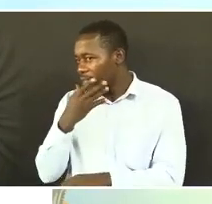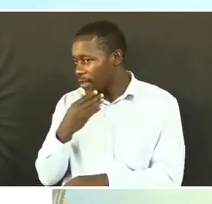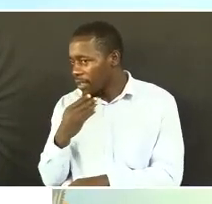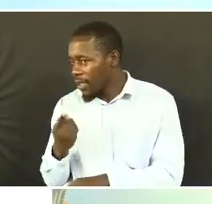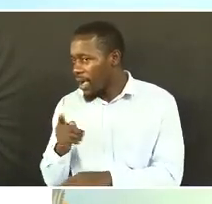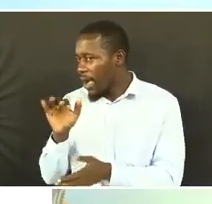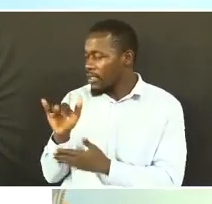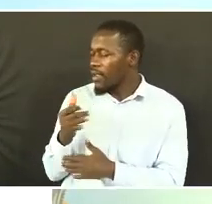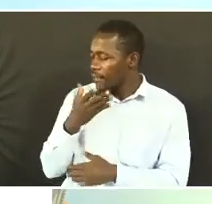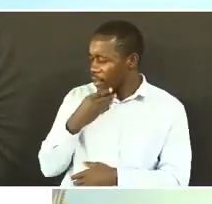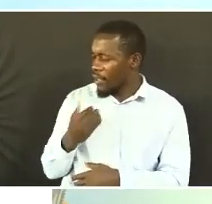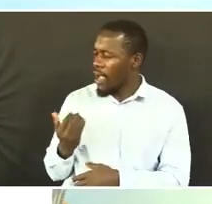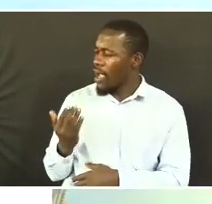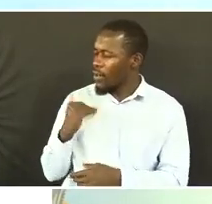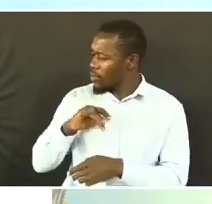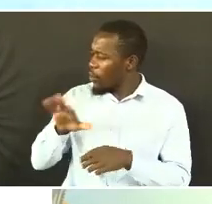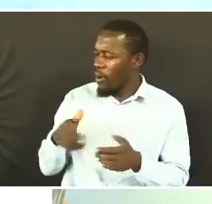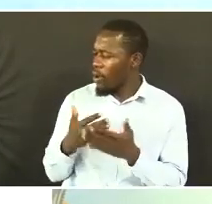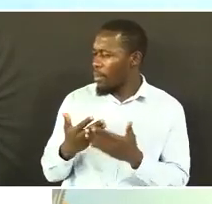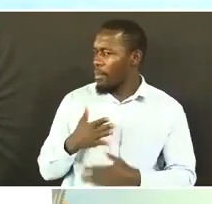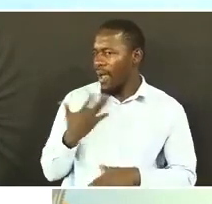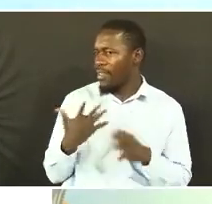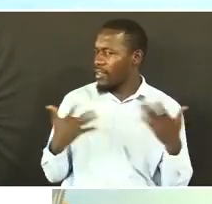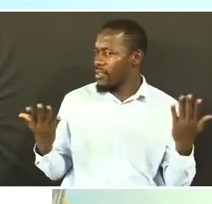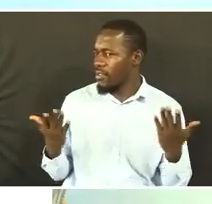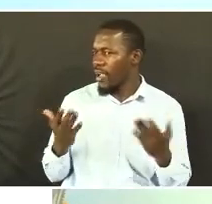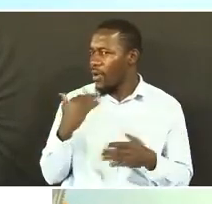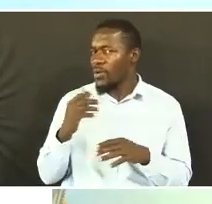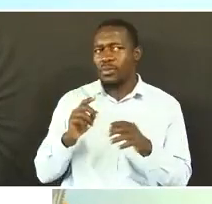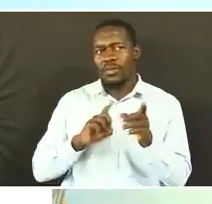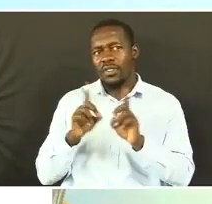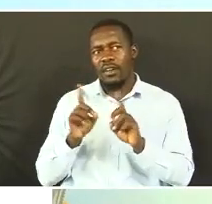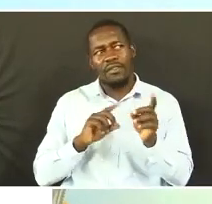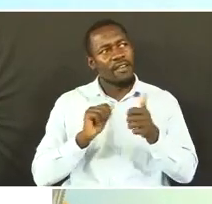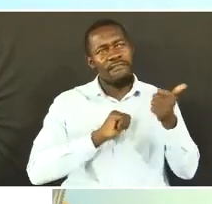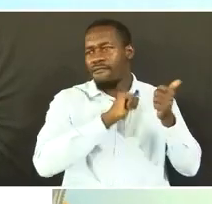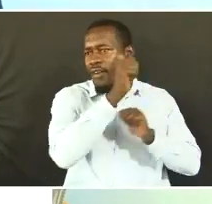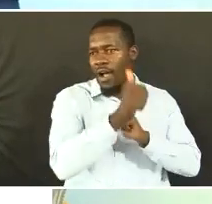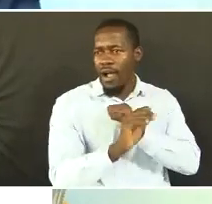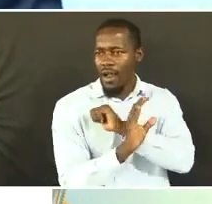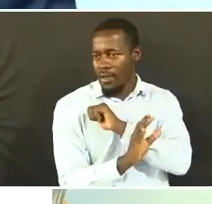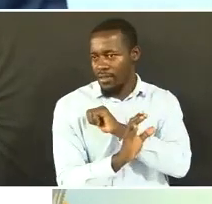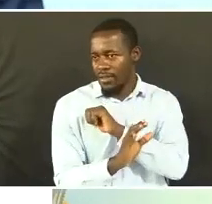Dave said, I took him out severally to check out prime parcels with